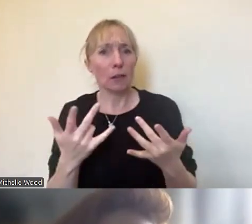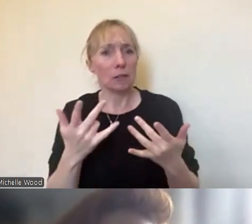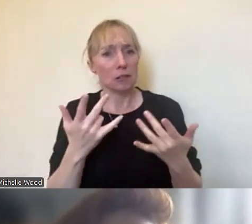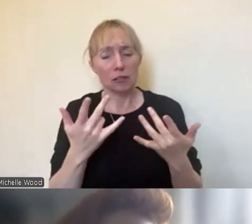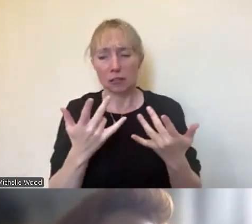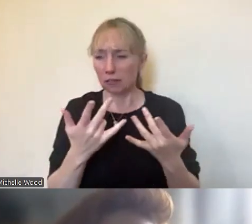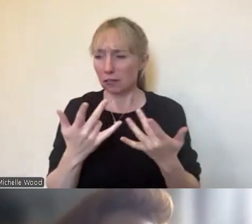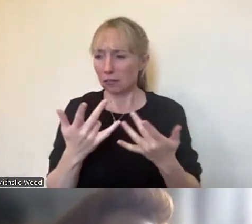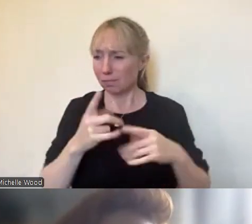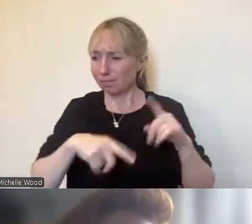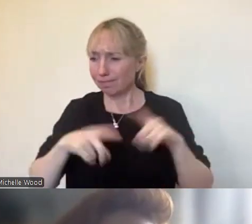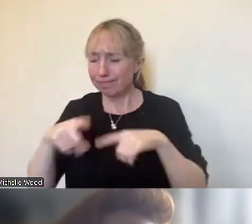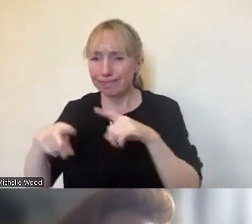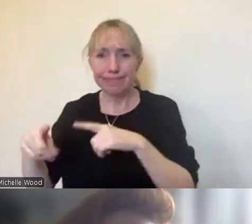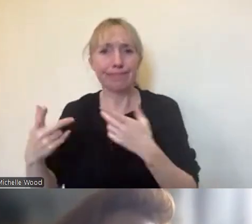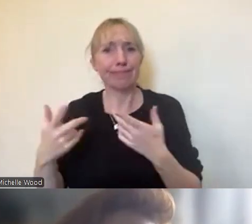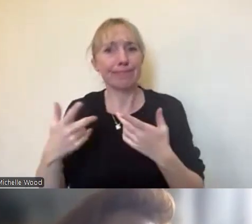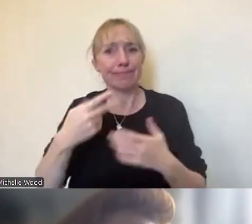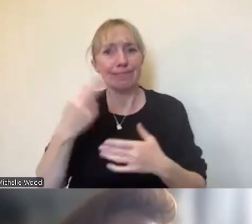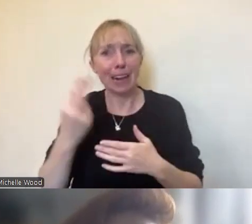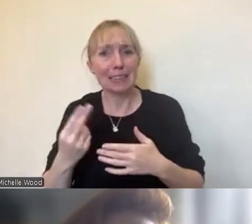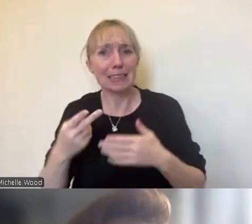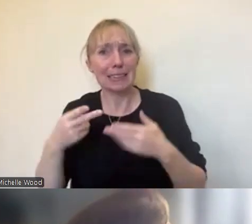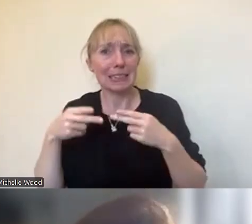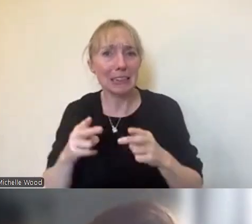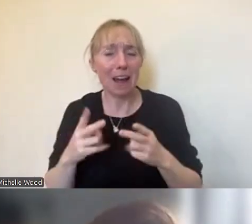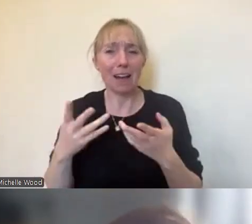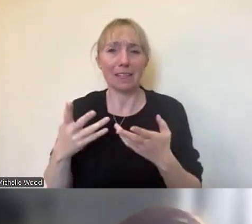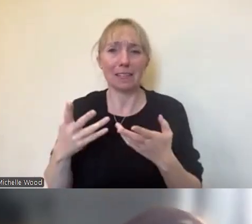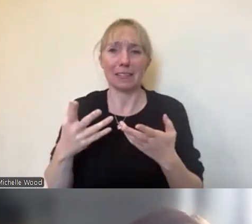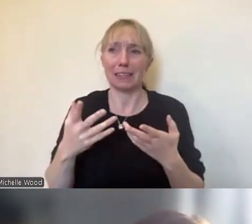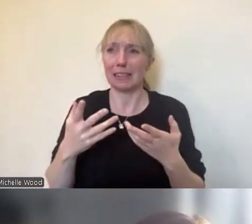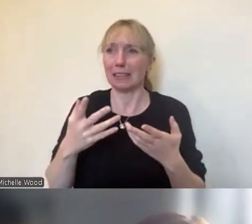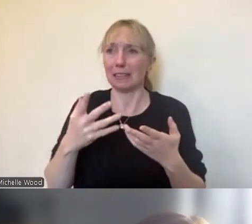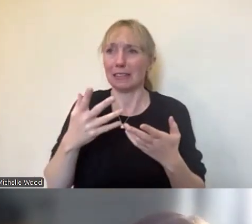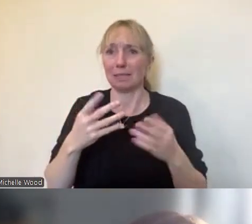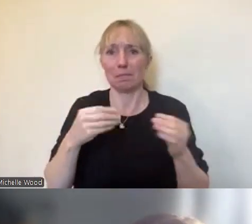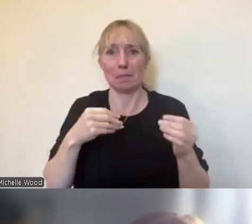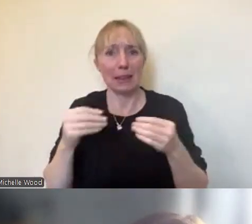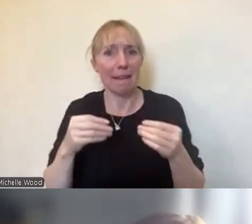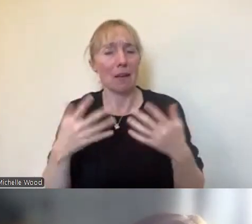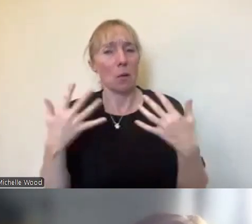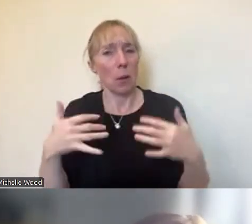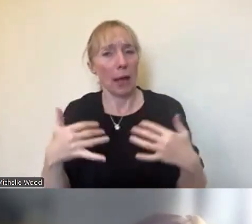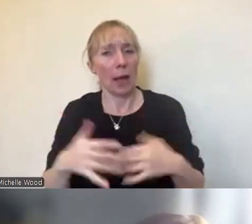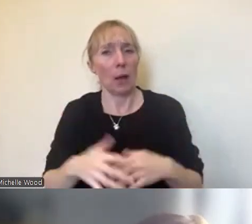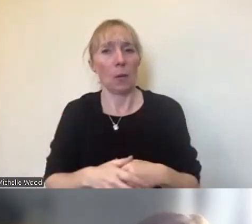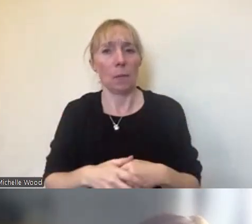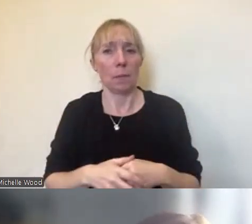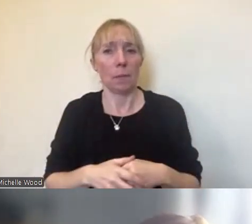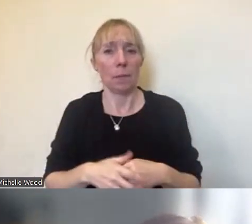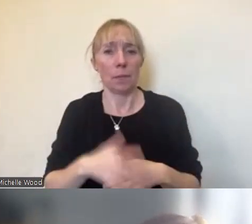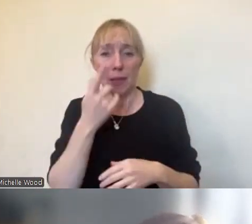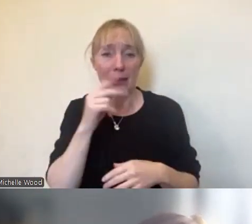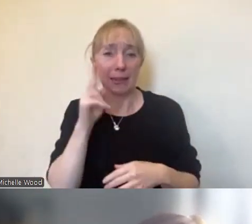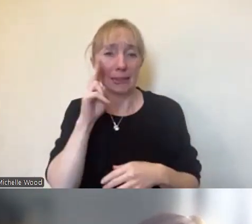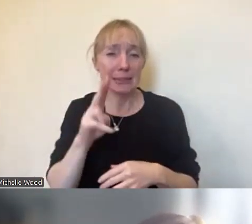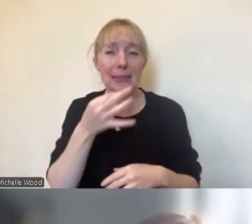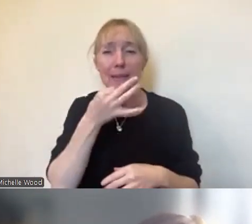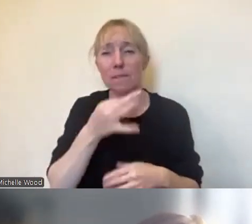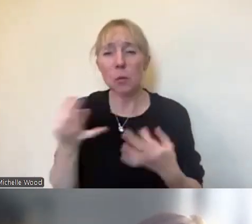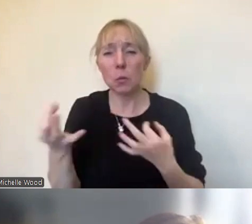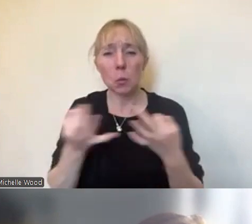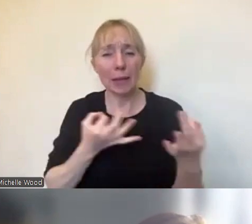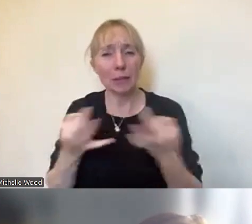a range of artistic styles as well. So it's brilliant seeing some of those examples. So thank you so much. I can see there's a few questions in the